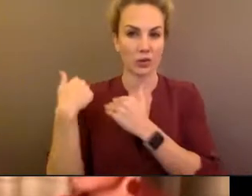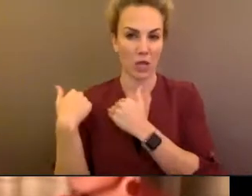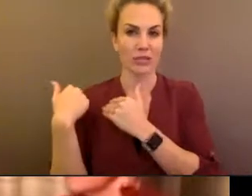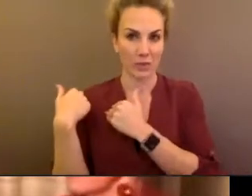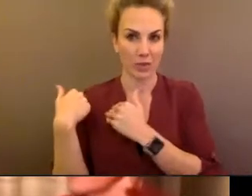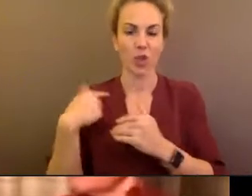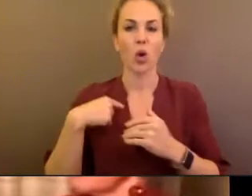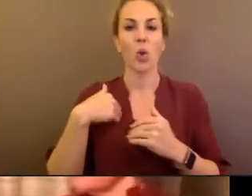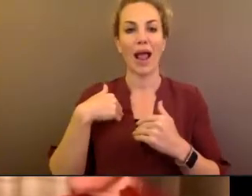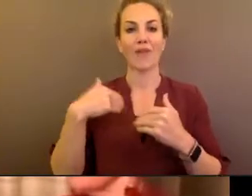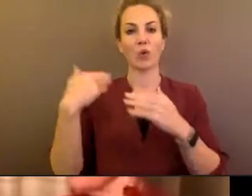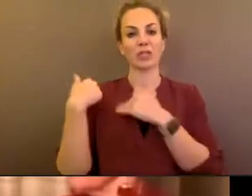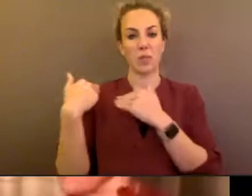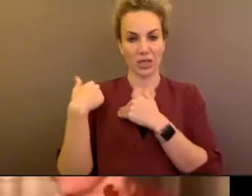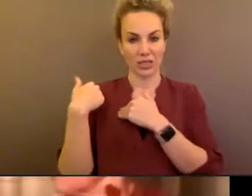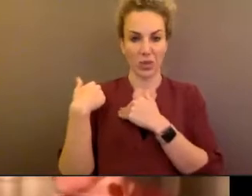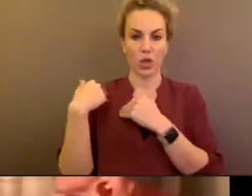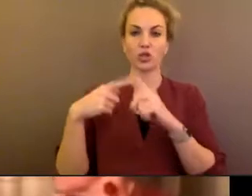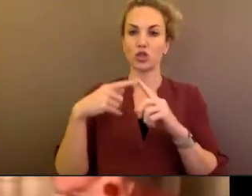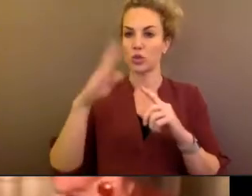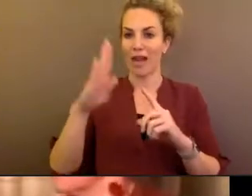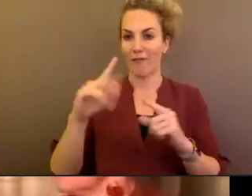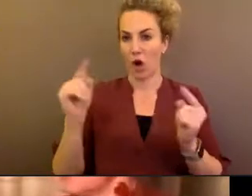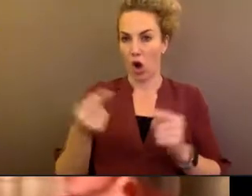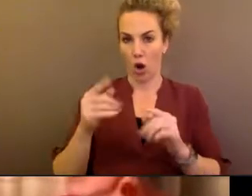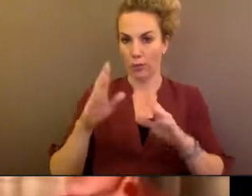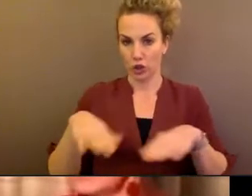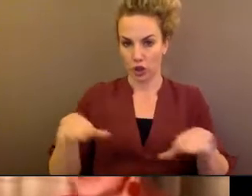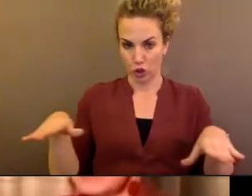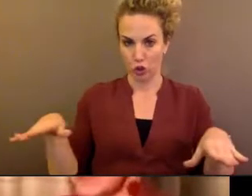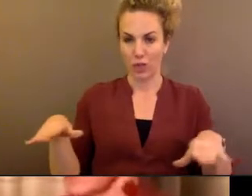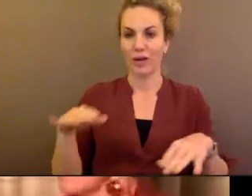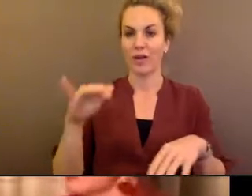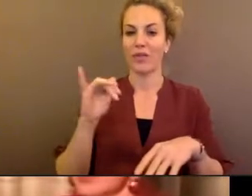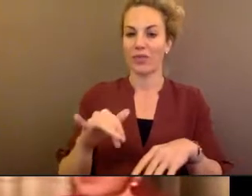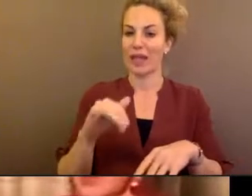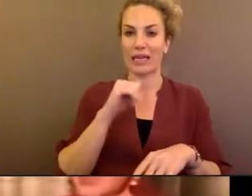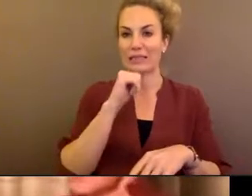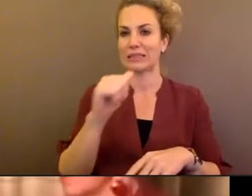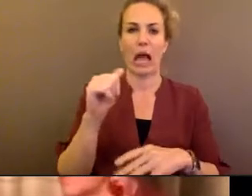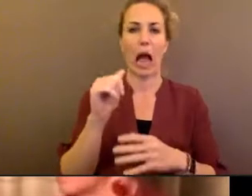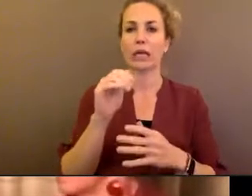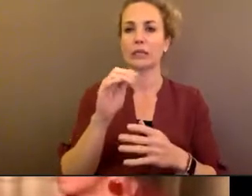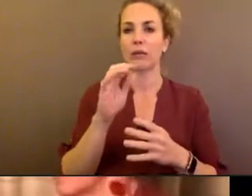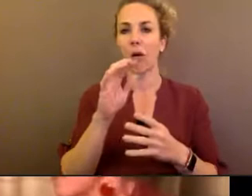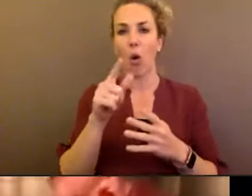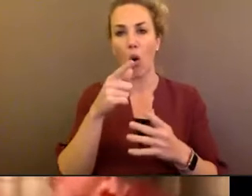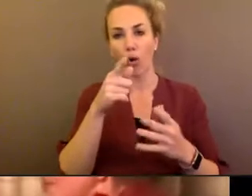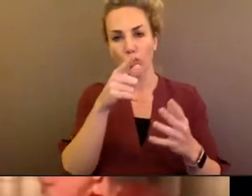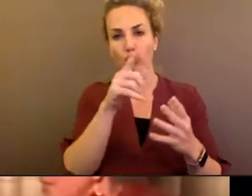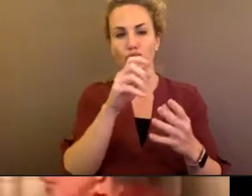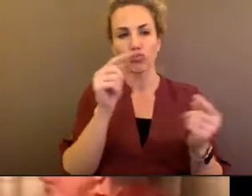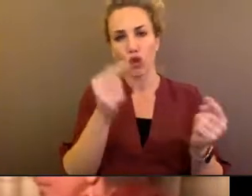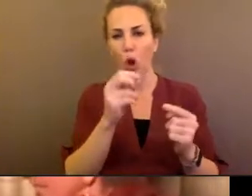responsibility. We also have a responsibility never to harm children. And that's not optional. There are